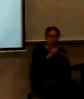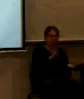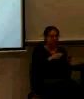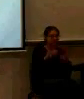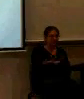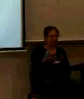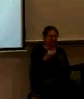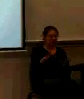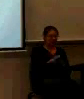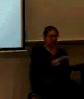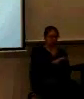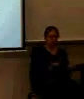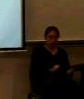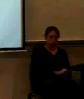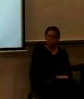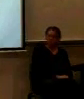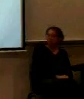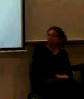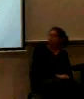destruction.